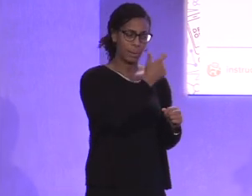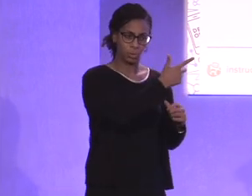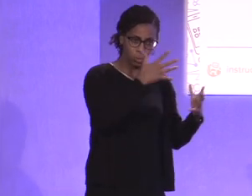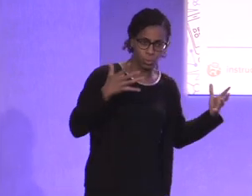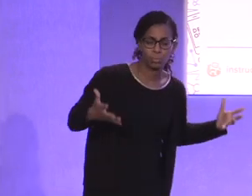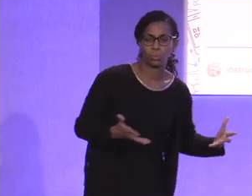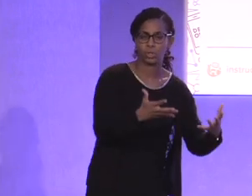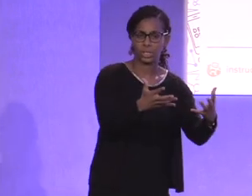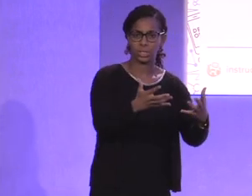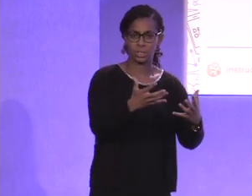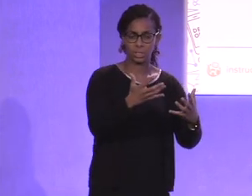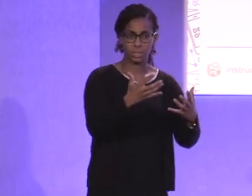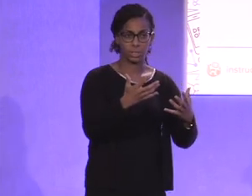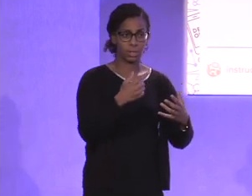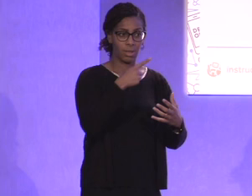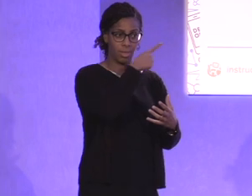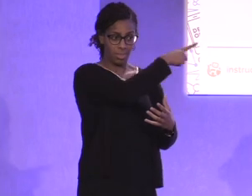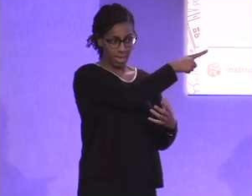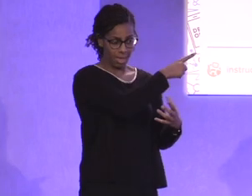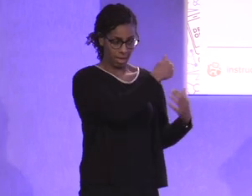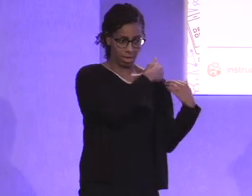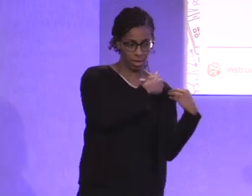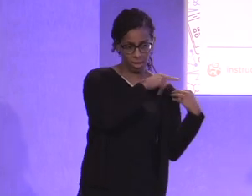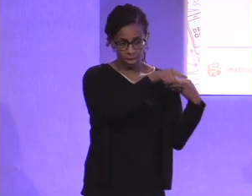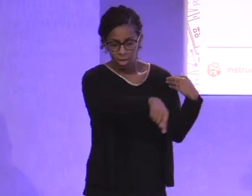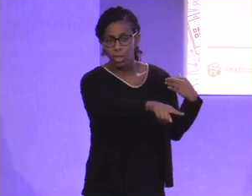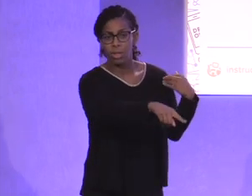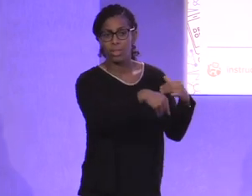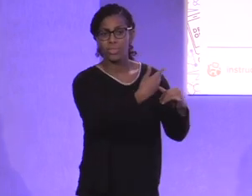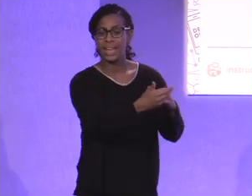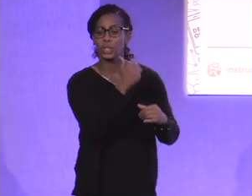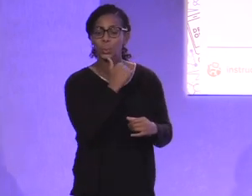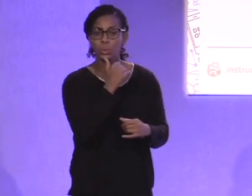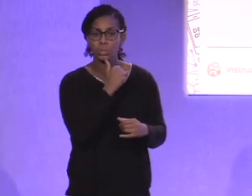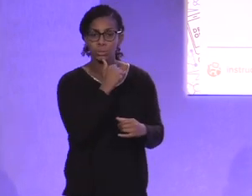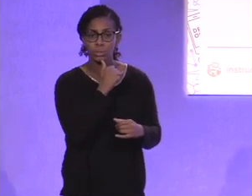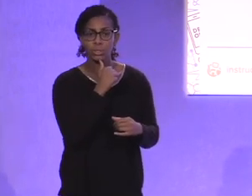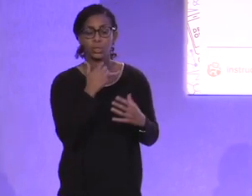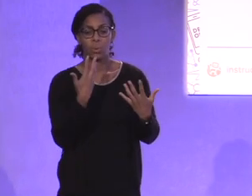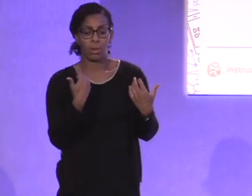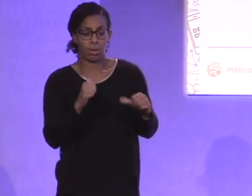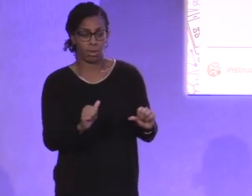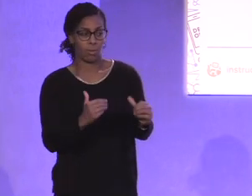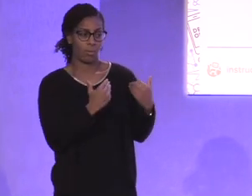They care about how happy are my end users. So we're in a place now where we're handing that over.